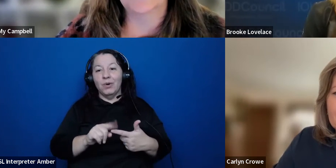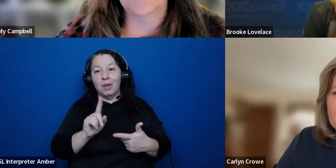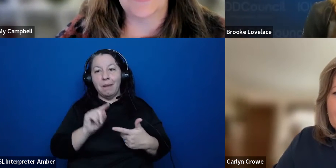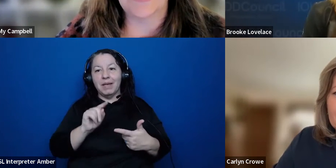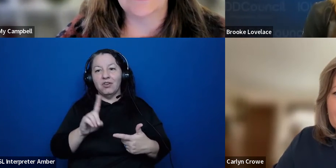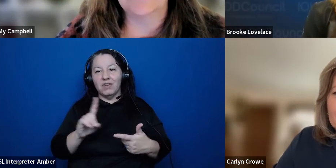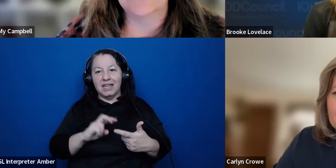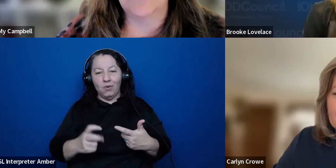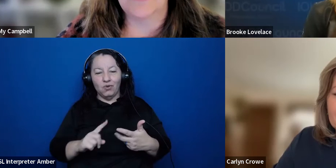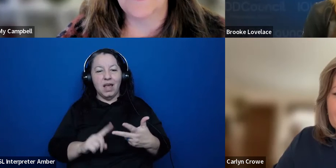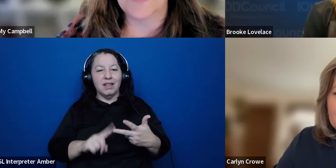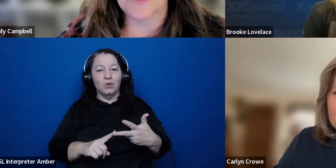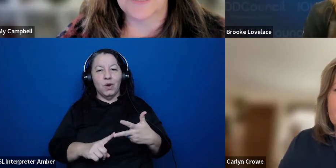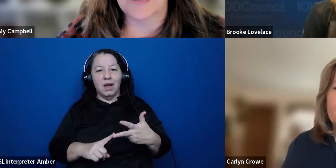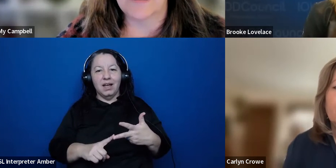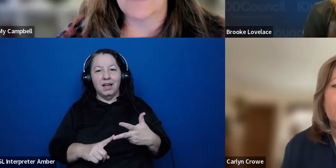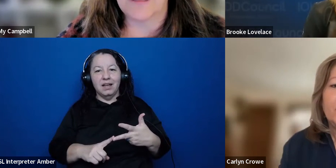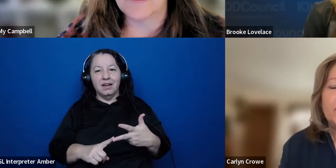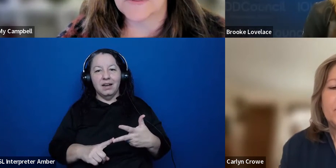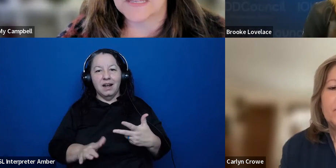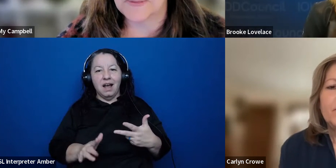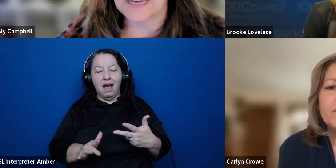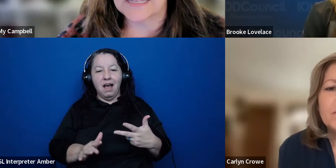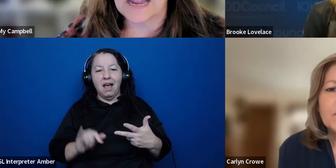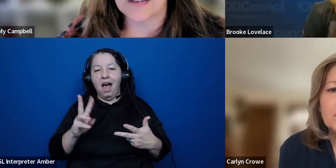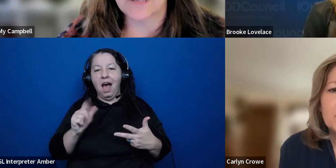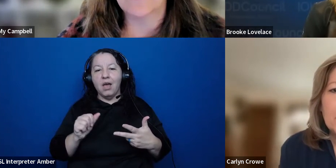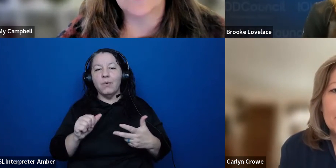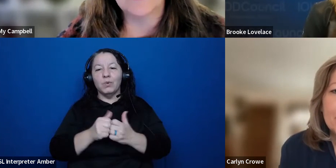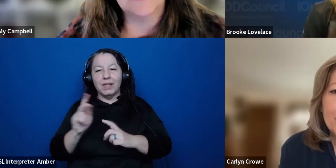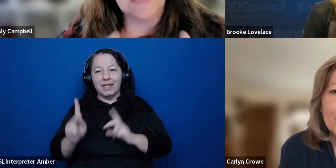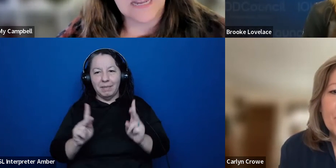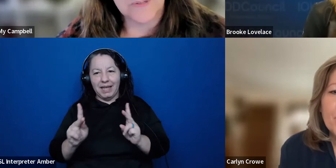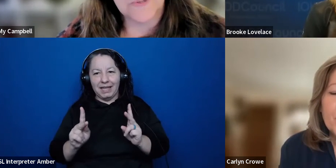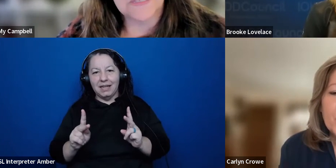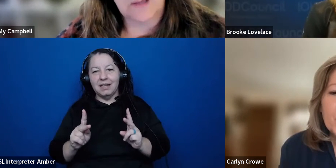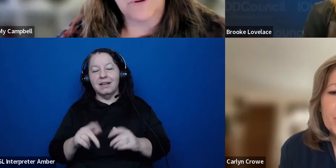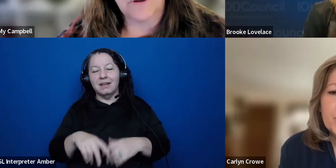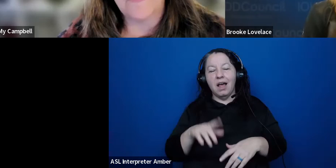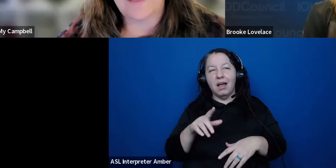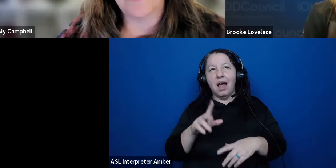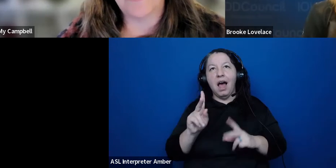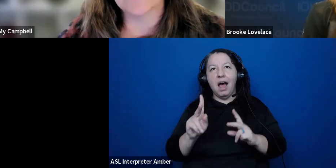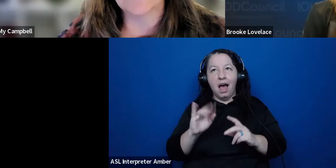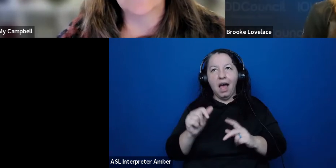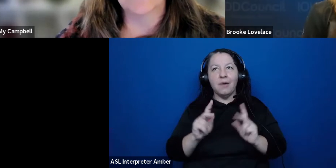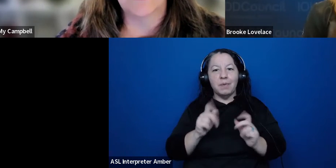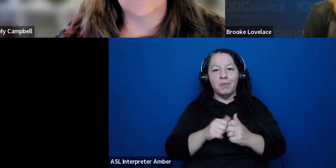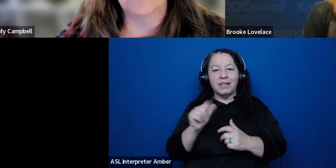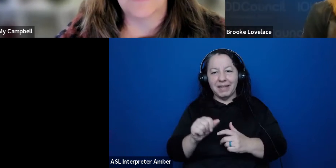Council, and one for Iowans with Disabilities in Action, which is the DD Council's network of